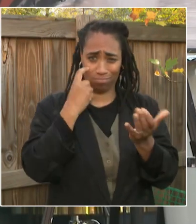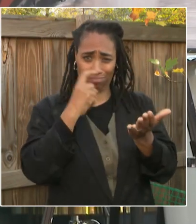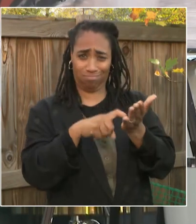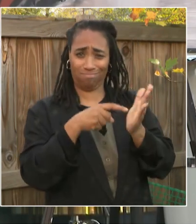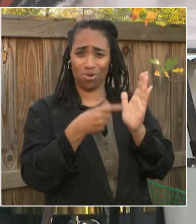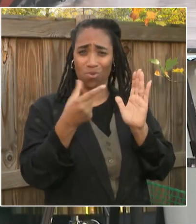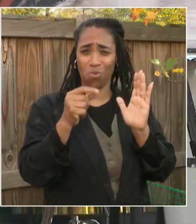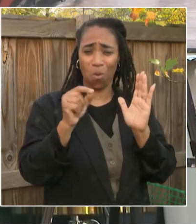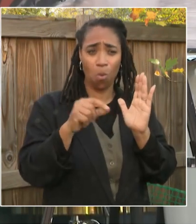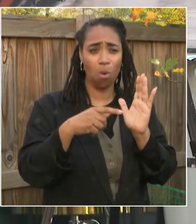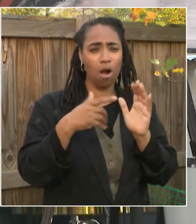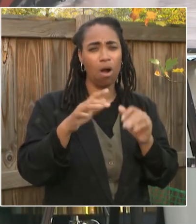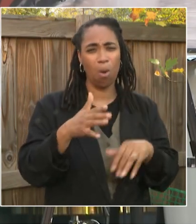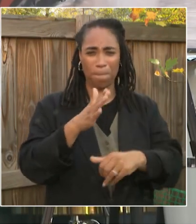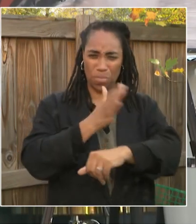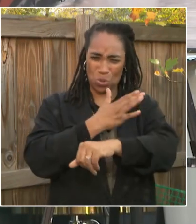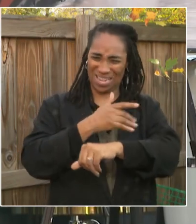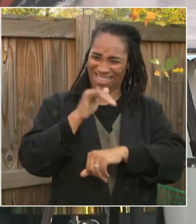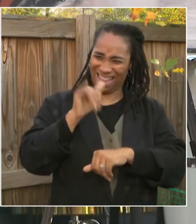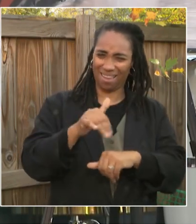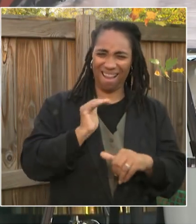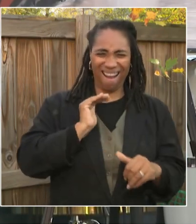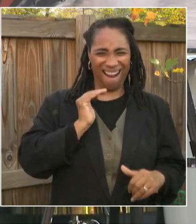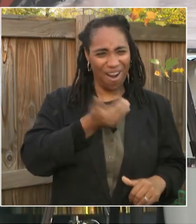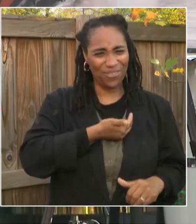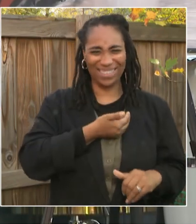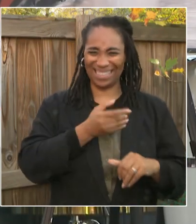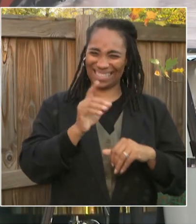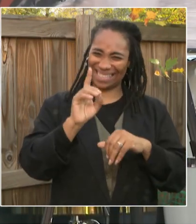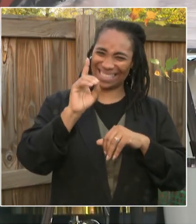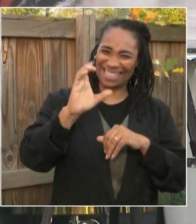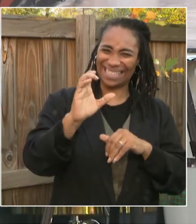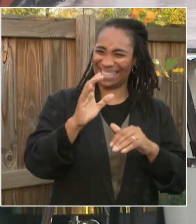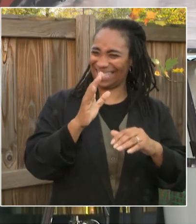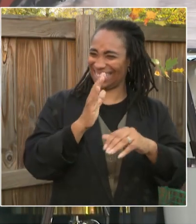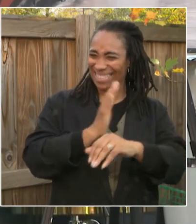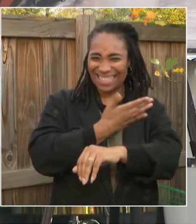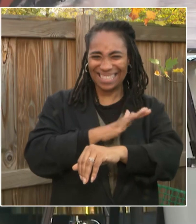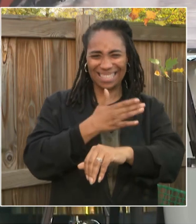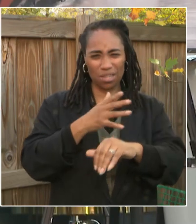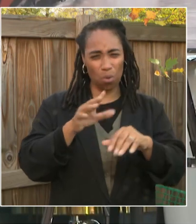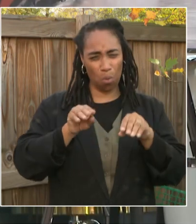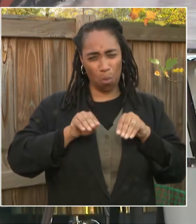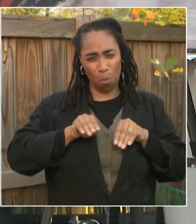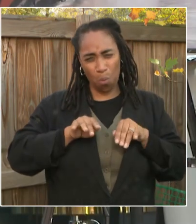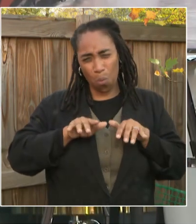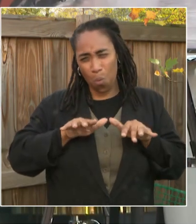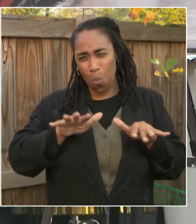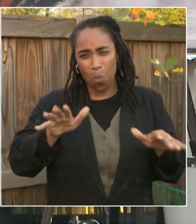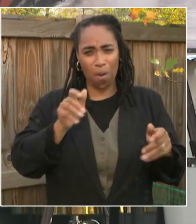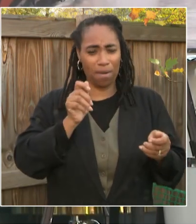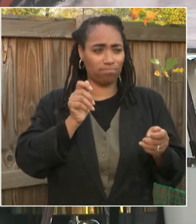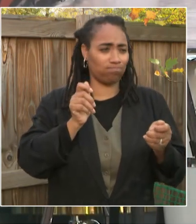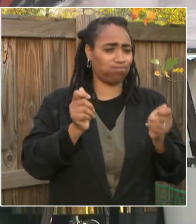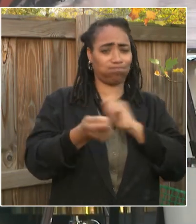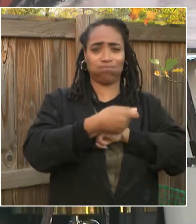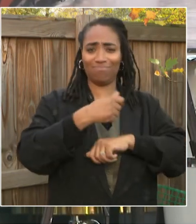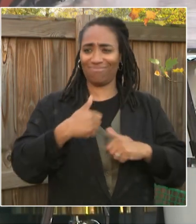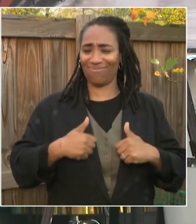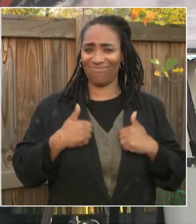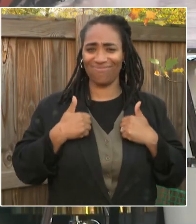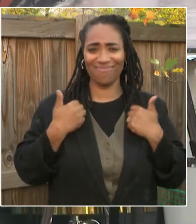city continues to reach new audiences, inspire generations. But it's not just about recognition. It's about